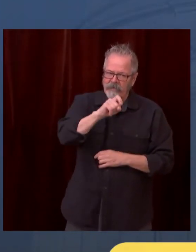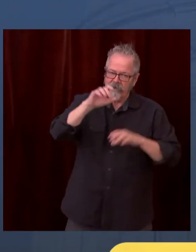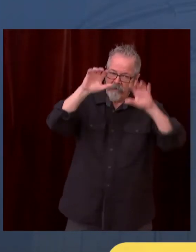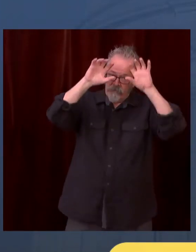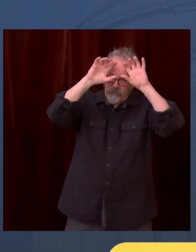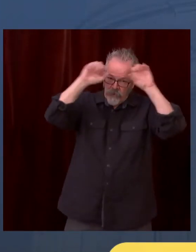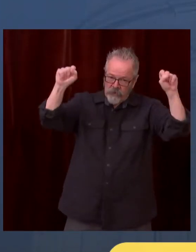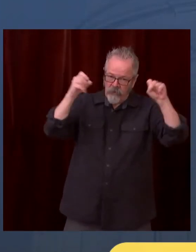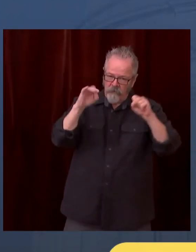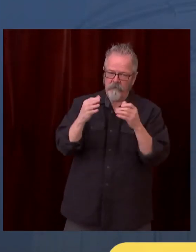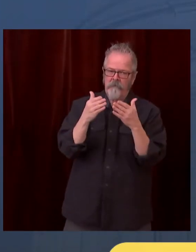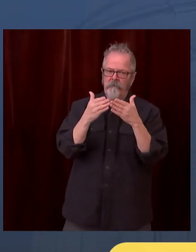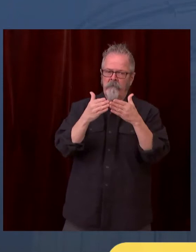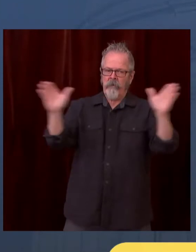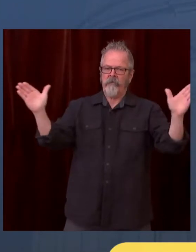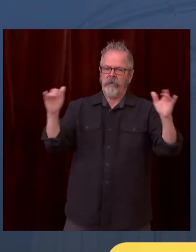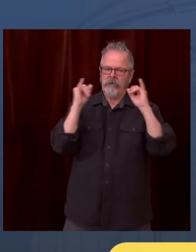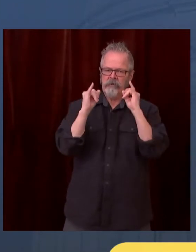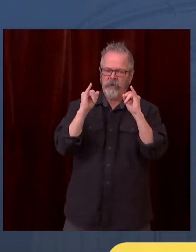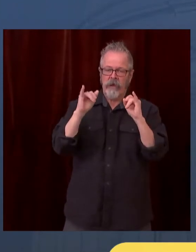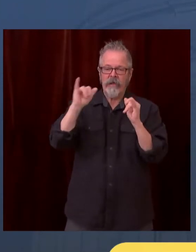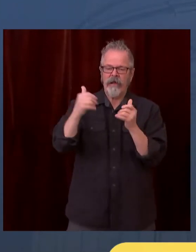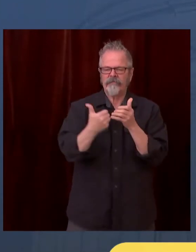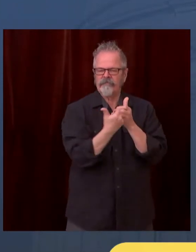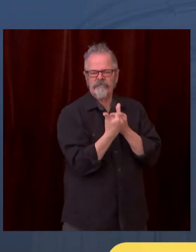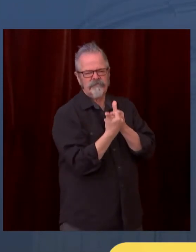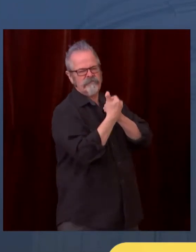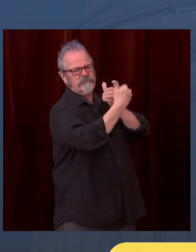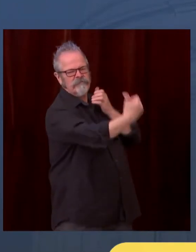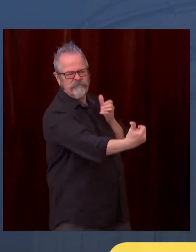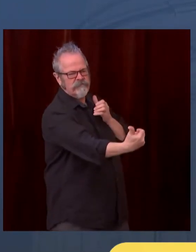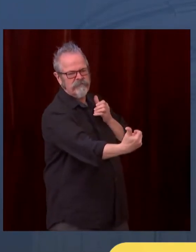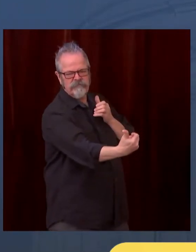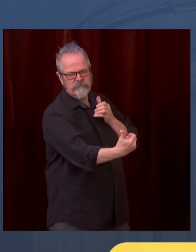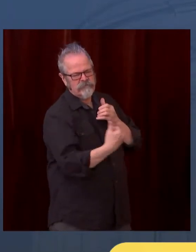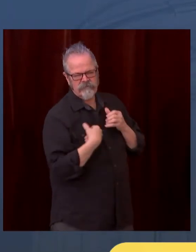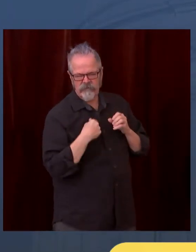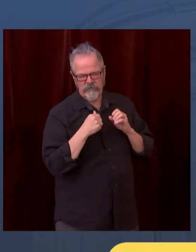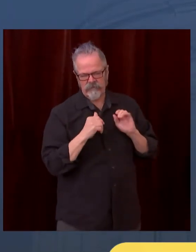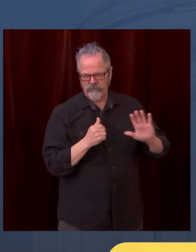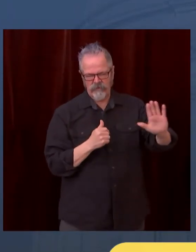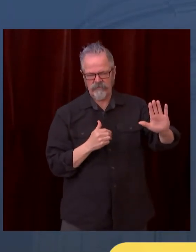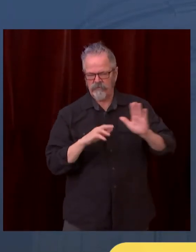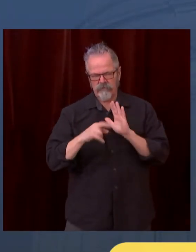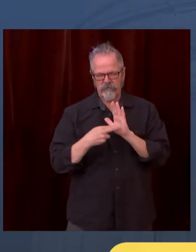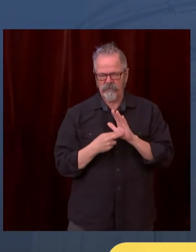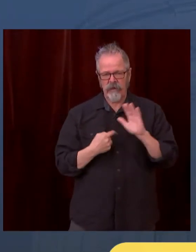elected official, and this decision will be up to him. But my understanding is it would